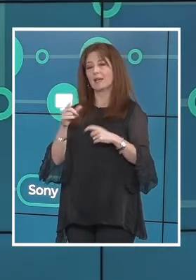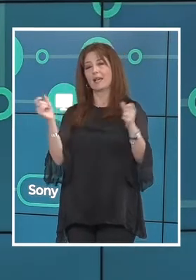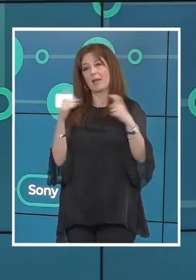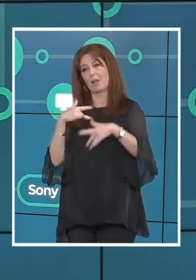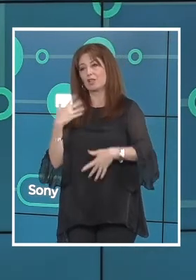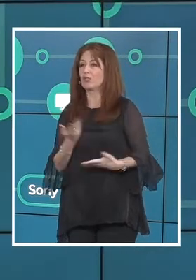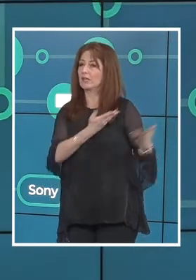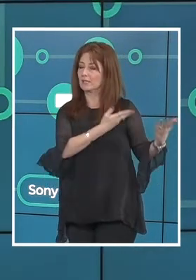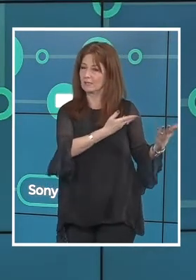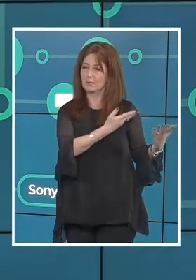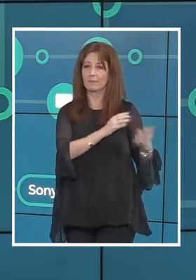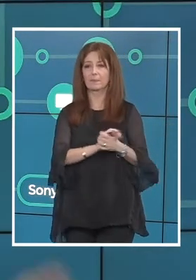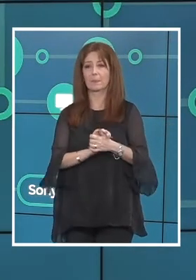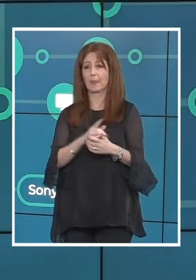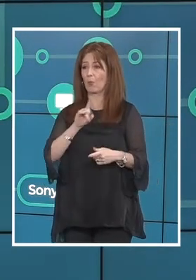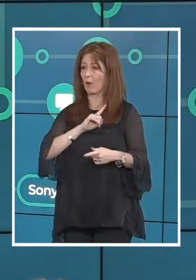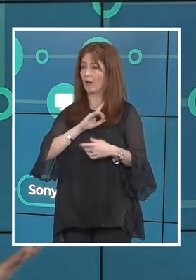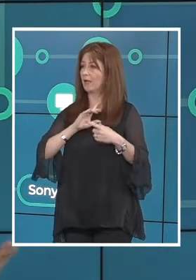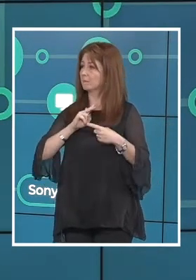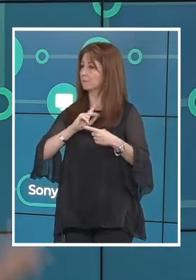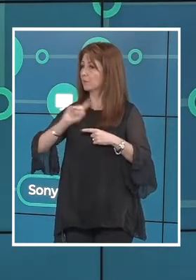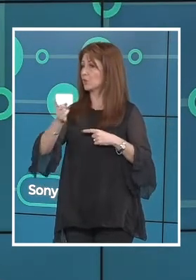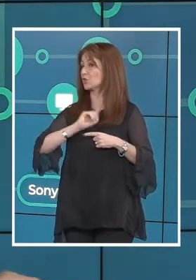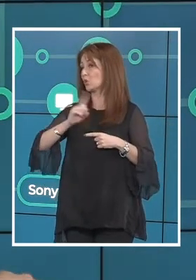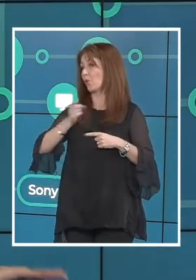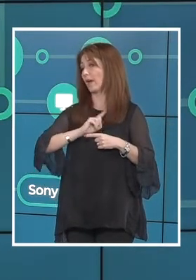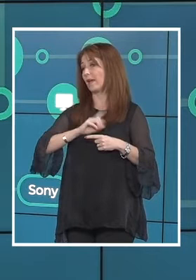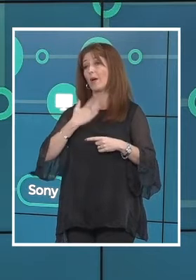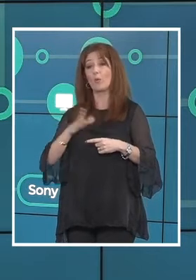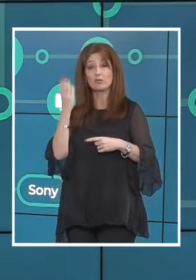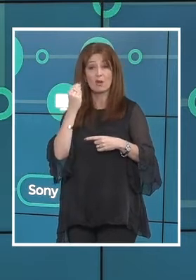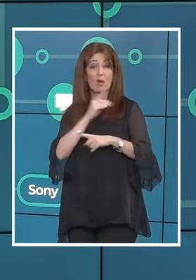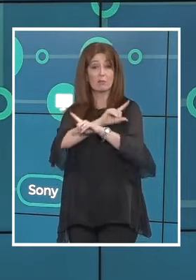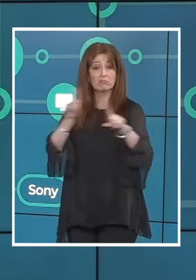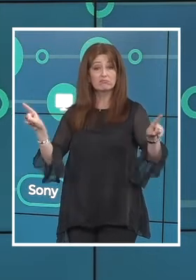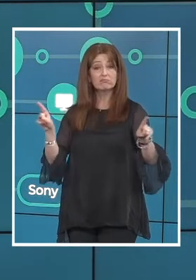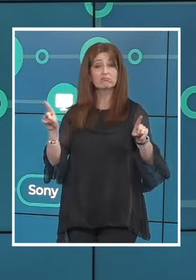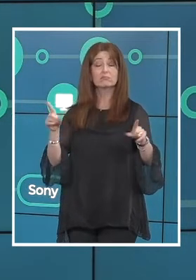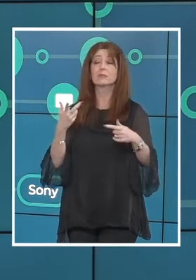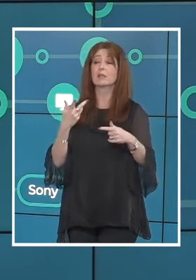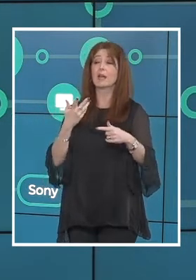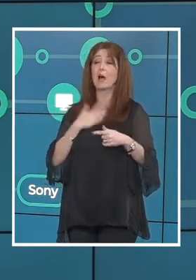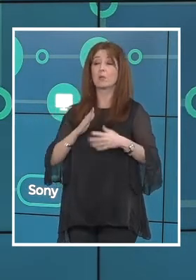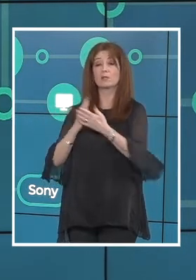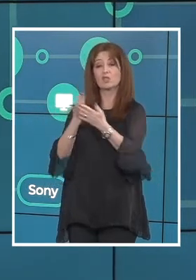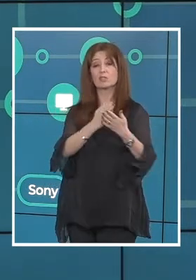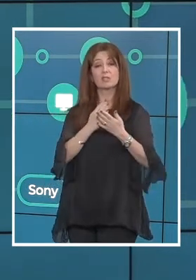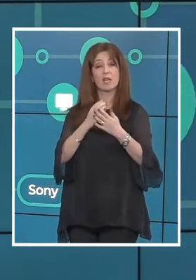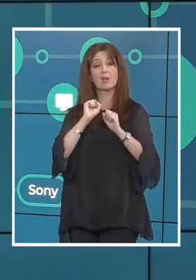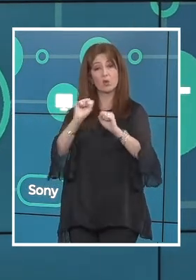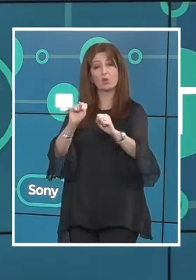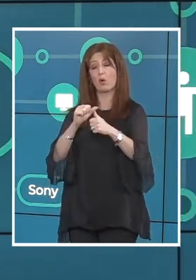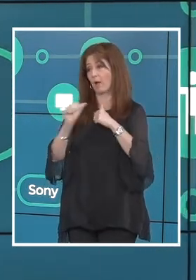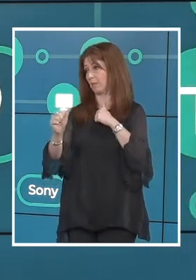because, again, this is a two-way street. I want to learn from you, and I also want to share more about what our company is doing. So for